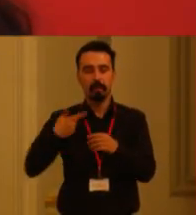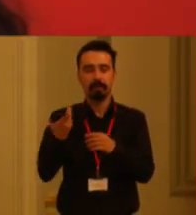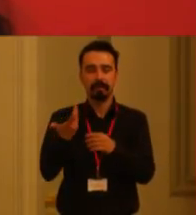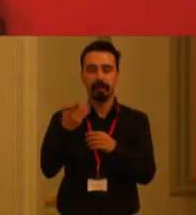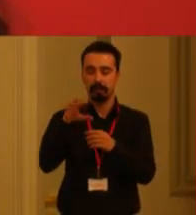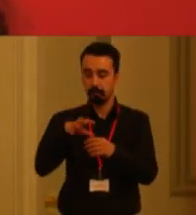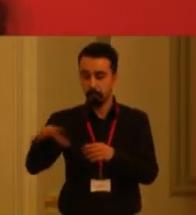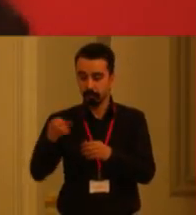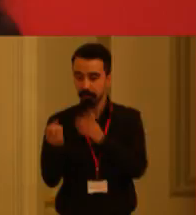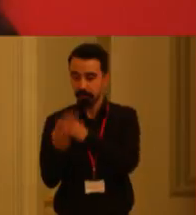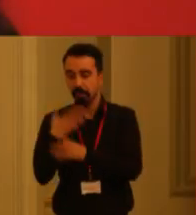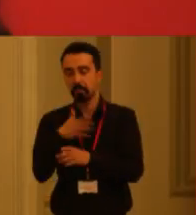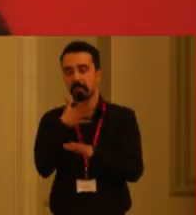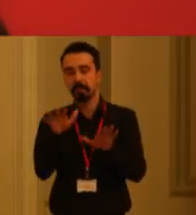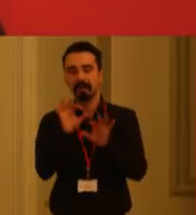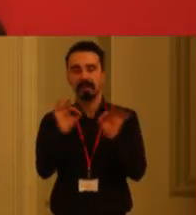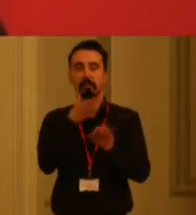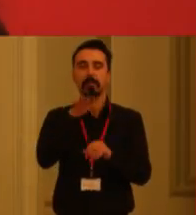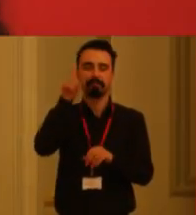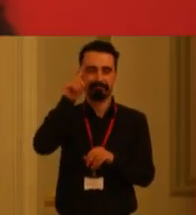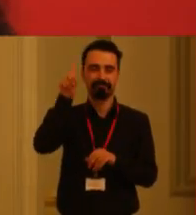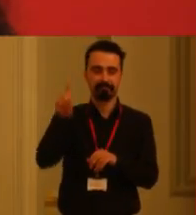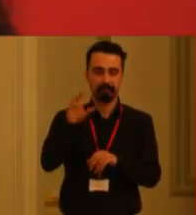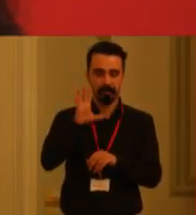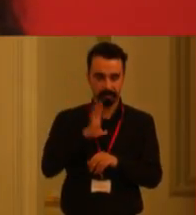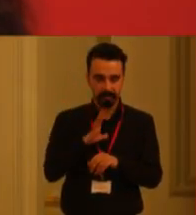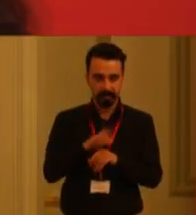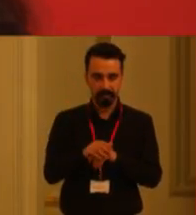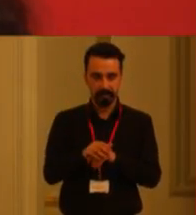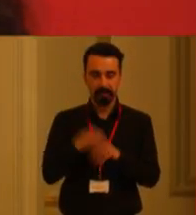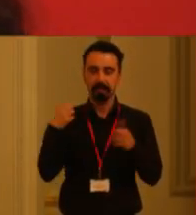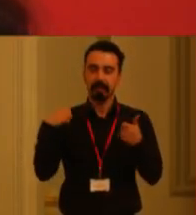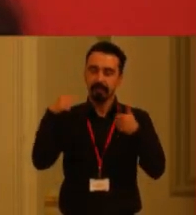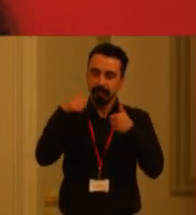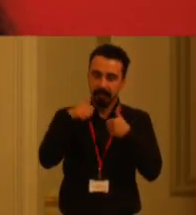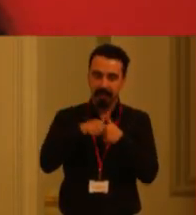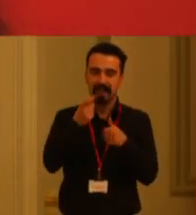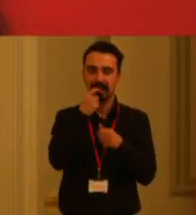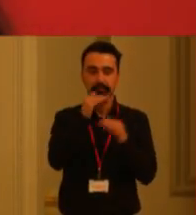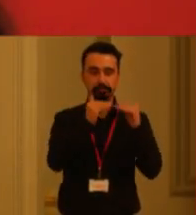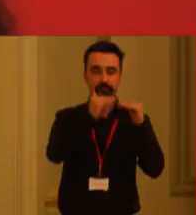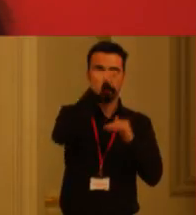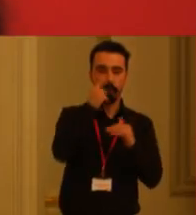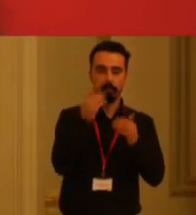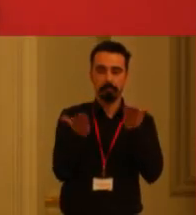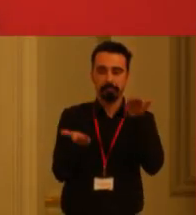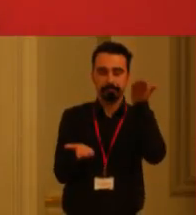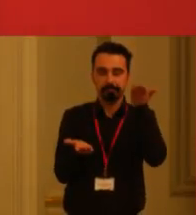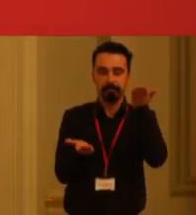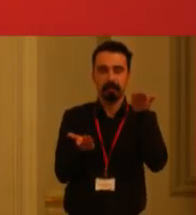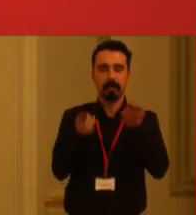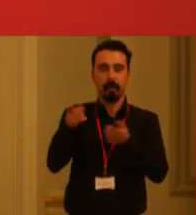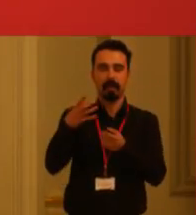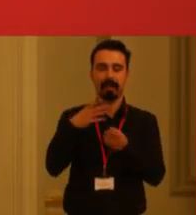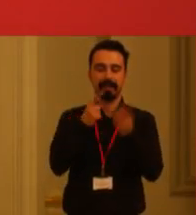to participate in political affairs. So will it create a space for the disadvantages one? That's a question mark. But